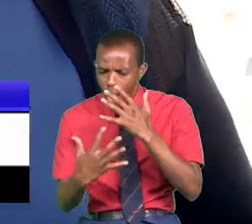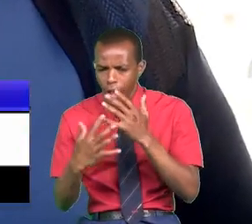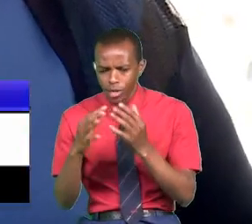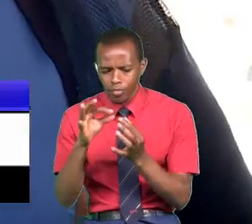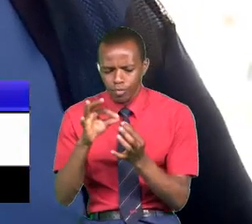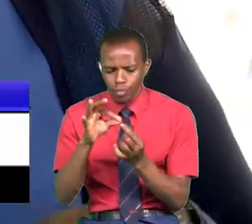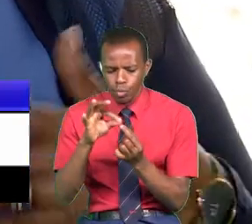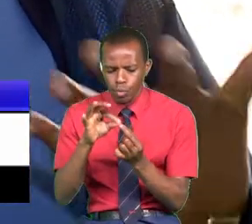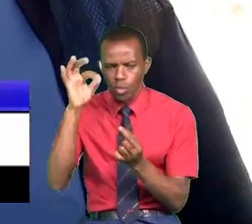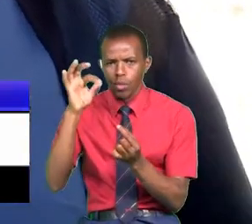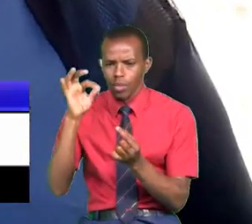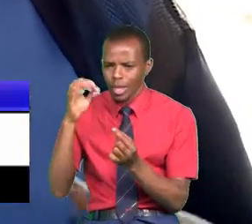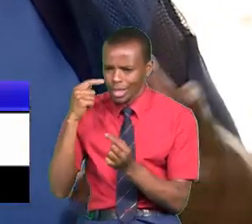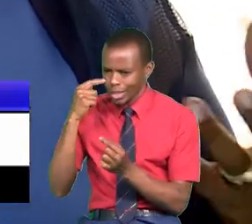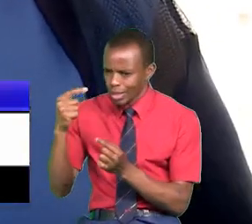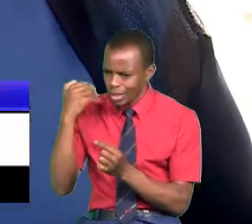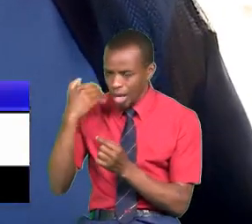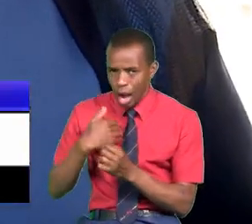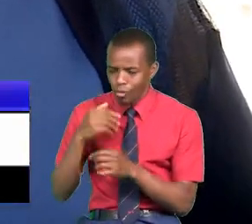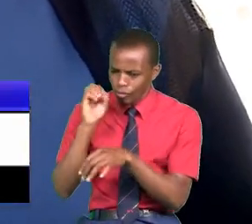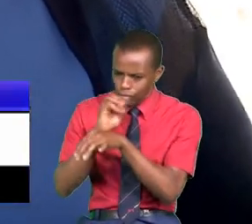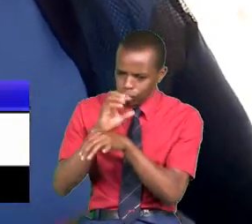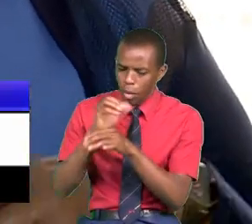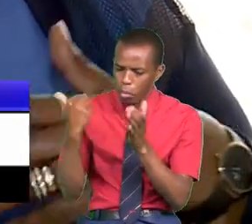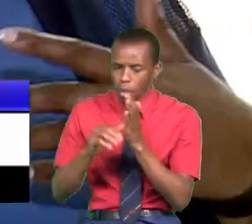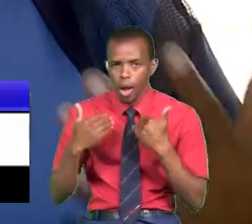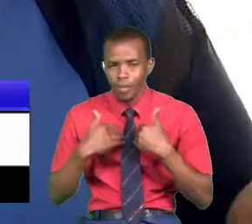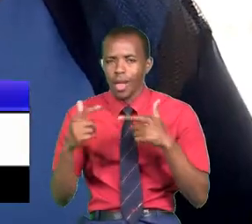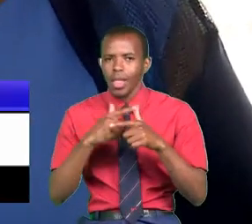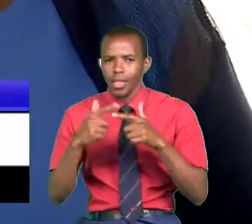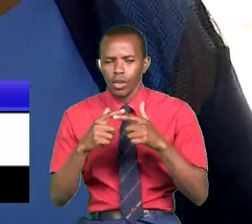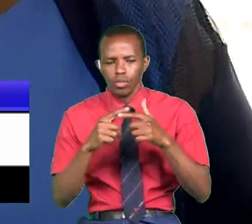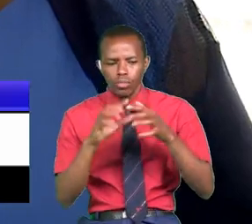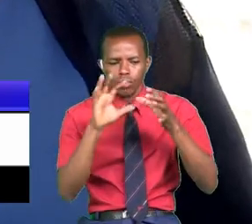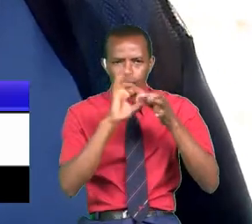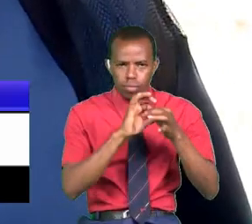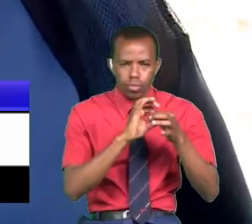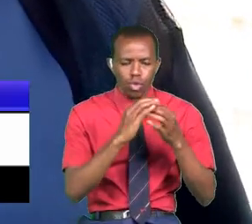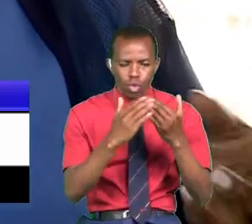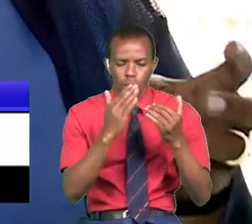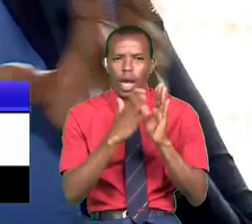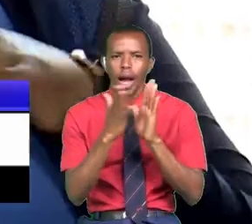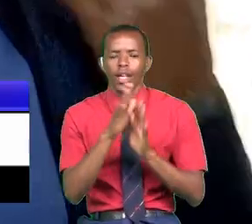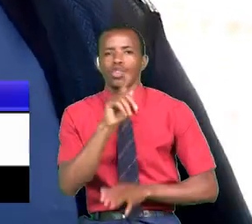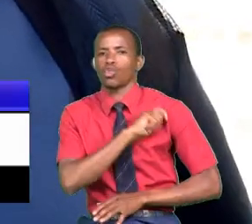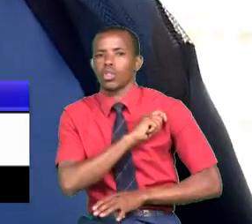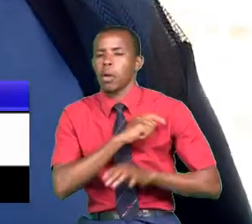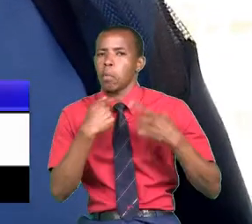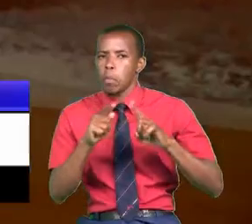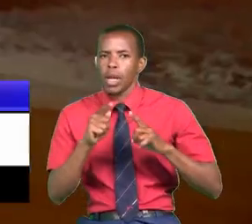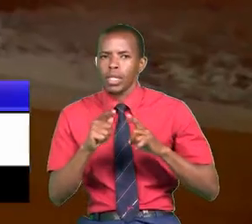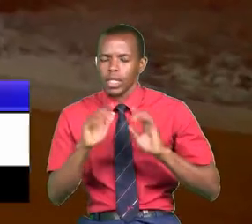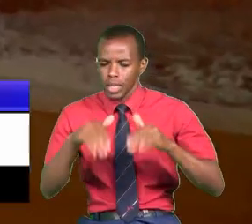conditions, we of course will counsel you and tell you you have this condition and you're going to be linked to care and treatment, but you can't be a